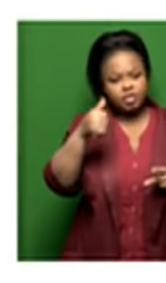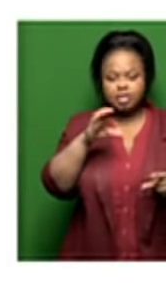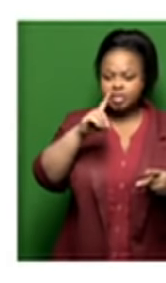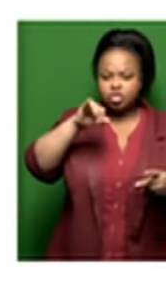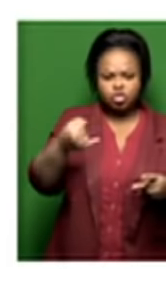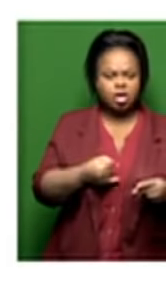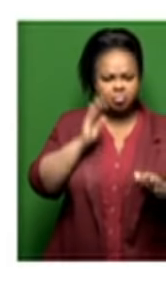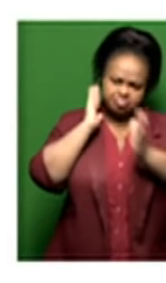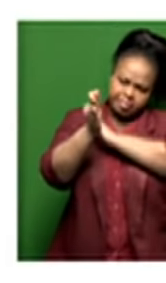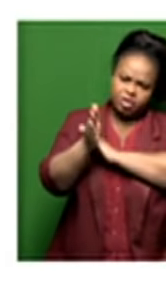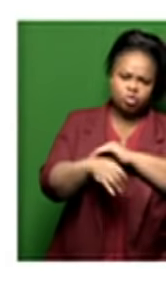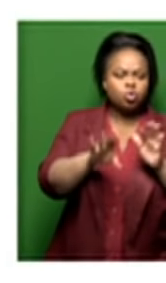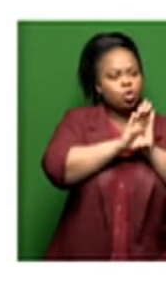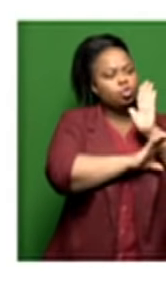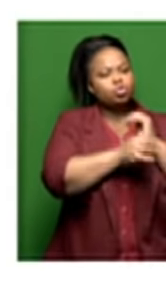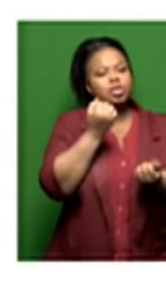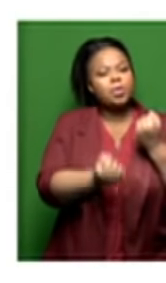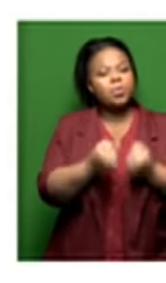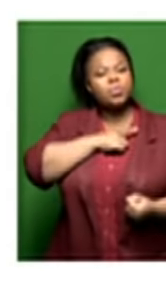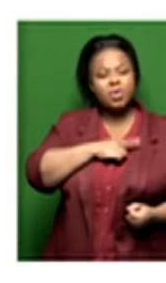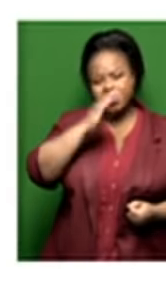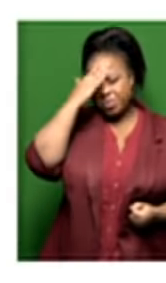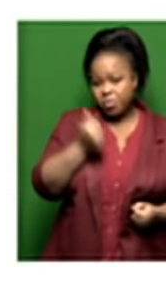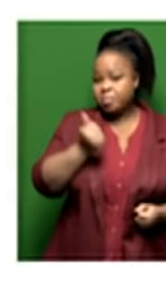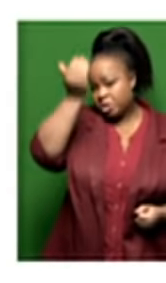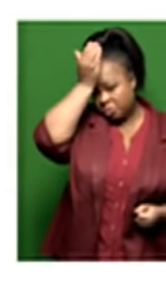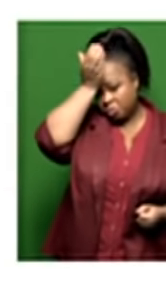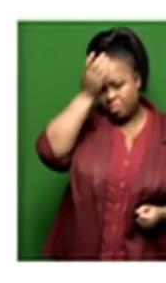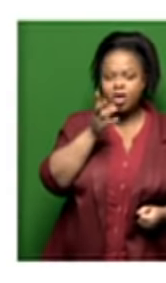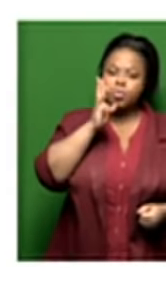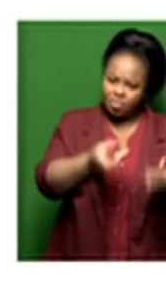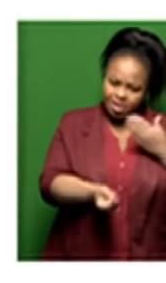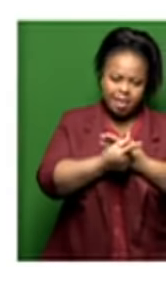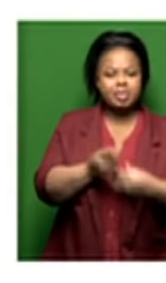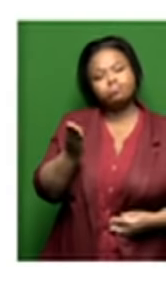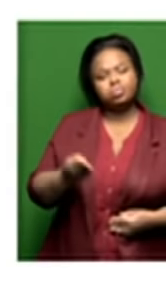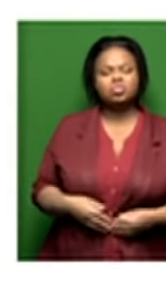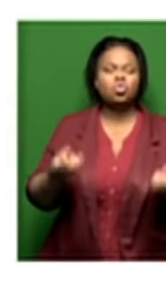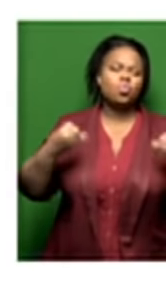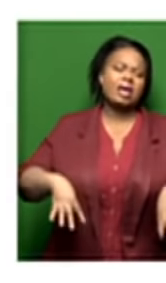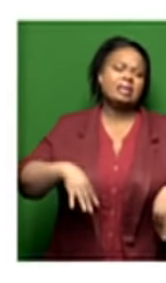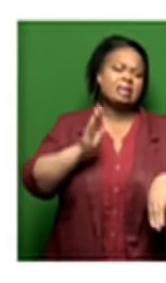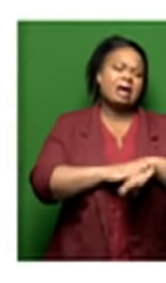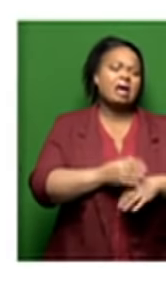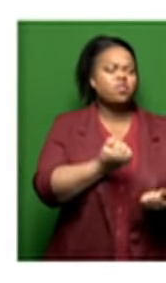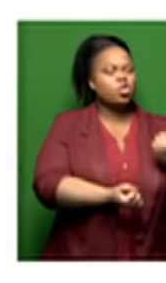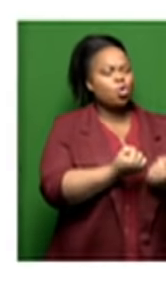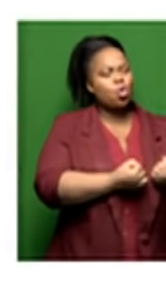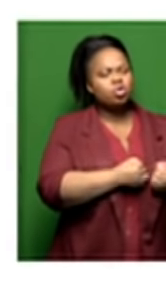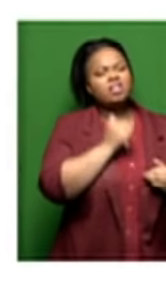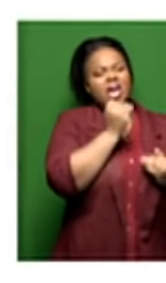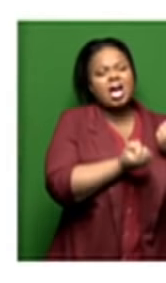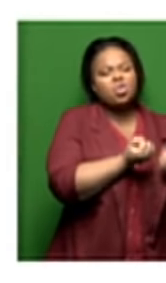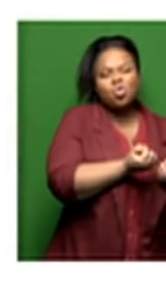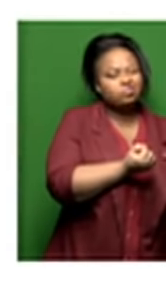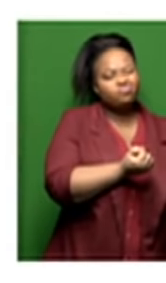the Constitutional Court, because knowing that with Mr. Zuma, you are going to end up there. Don't waste time at a trial court because it is going there.